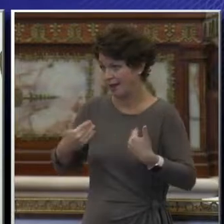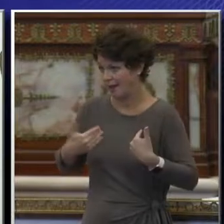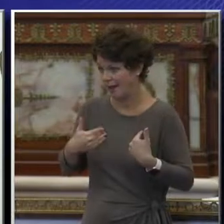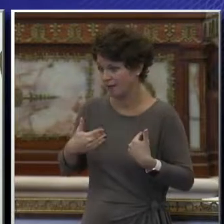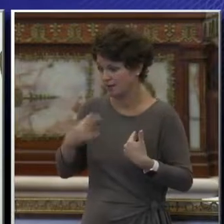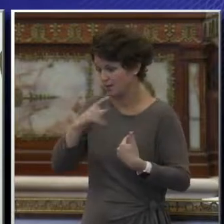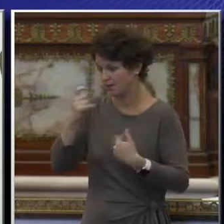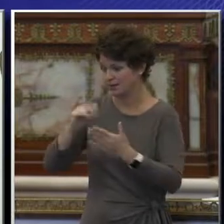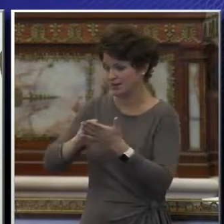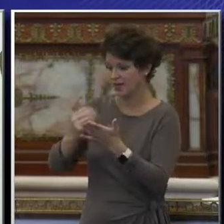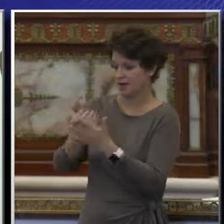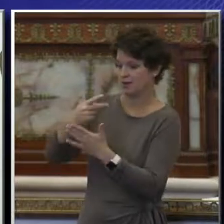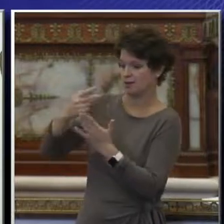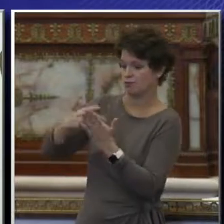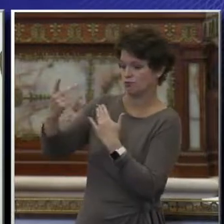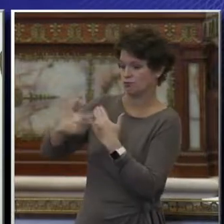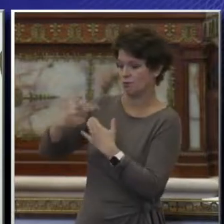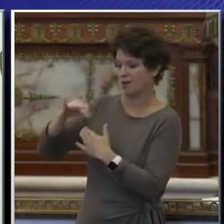on that pilot?